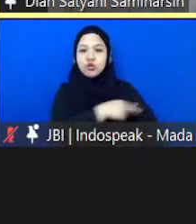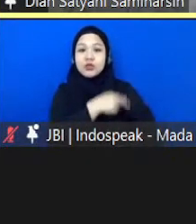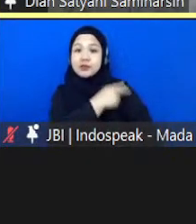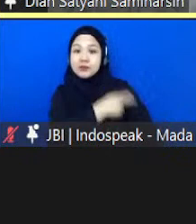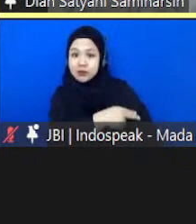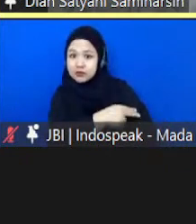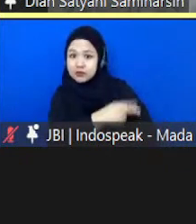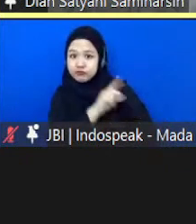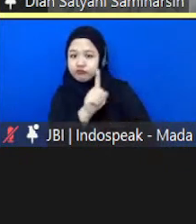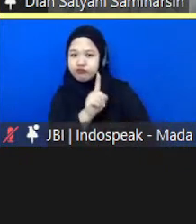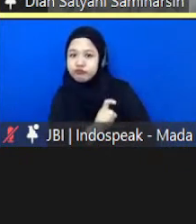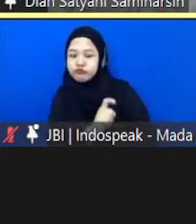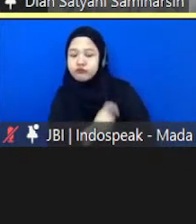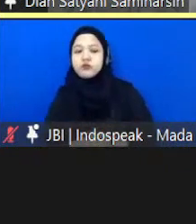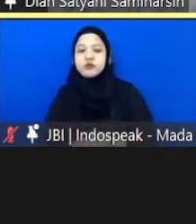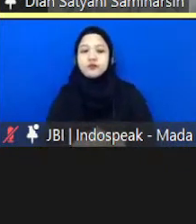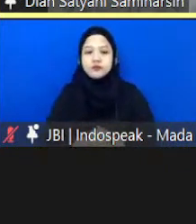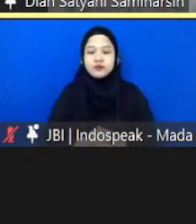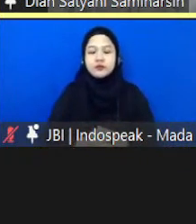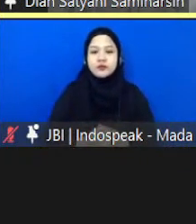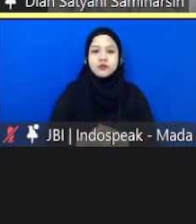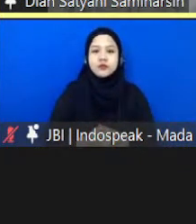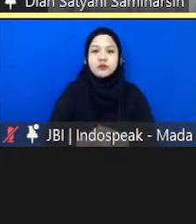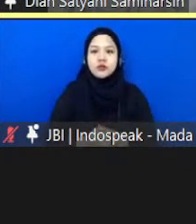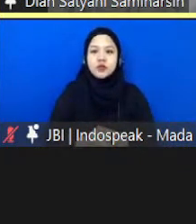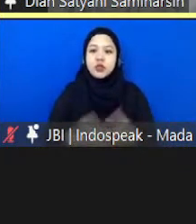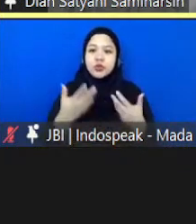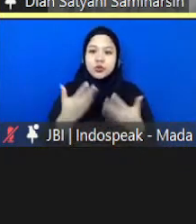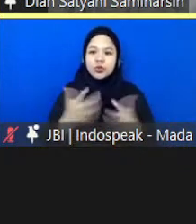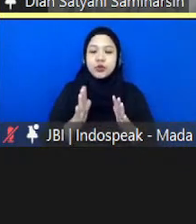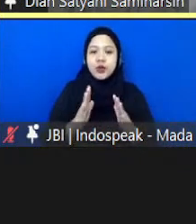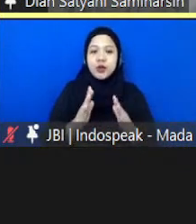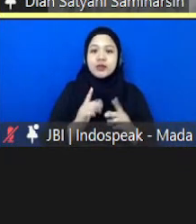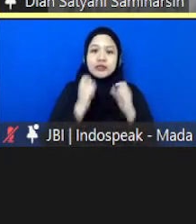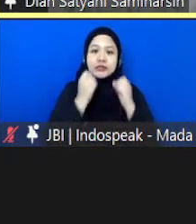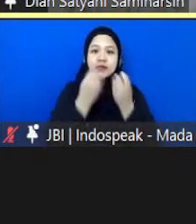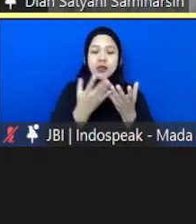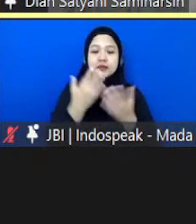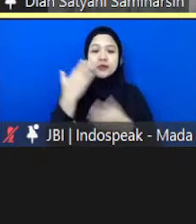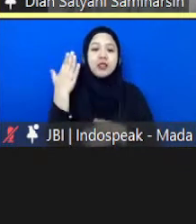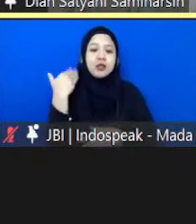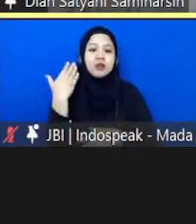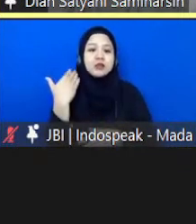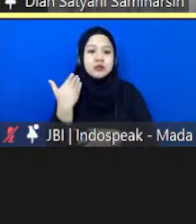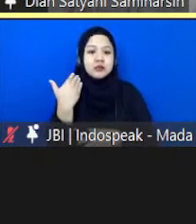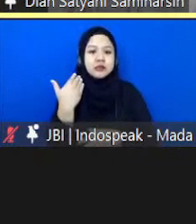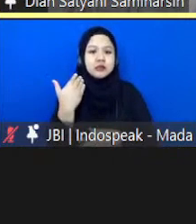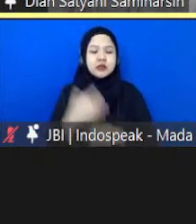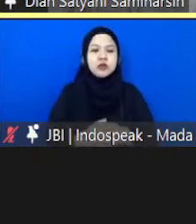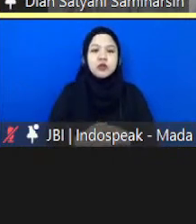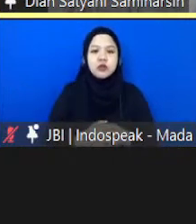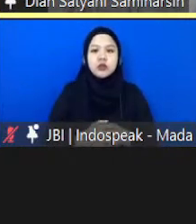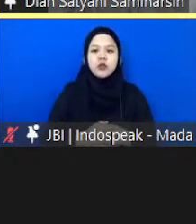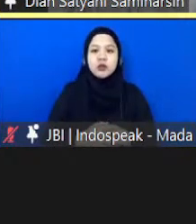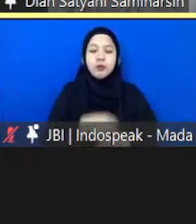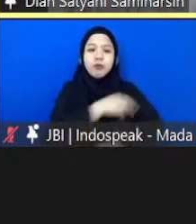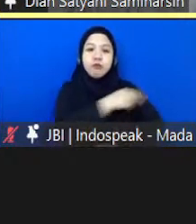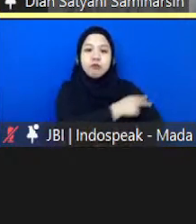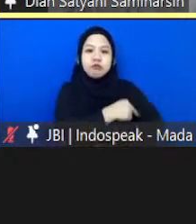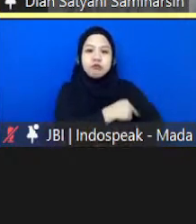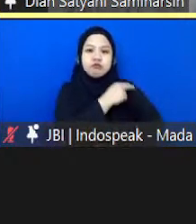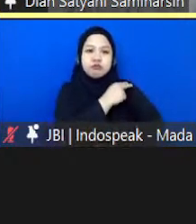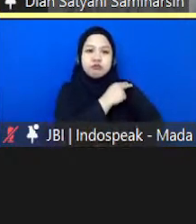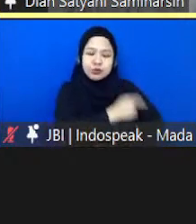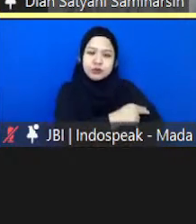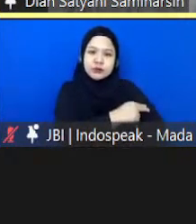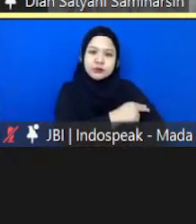being repeatedly mentioned by my colleagues in WHO that primary healthcare promotes equitable recovery